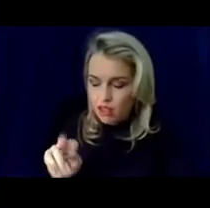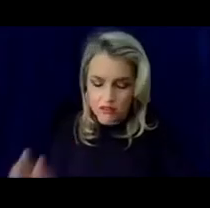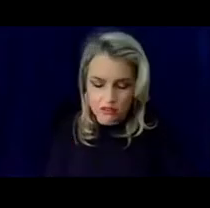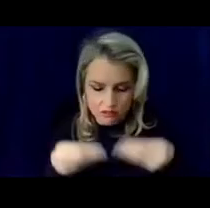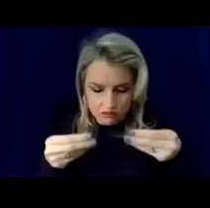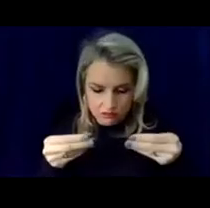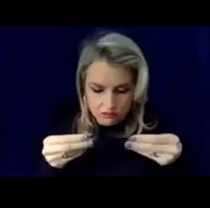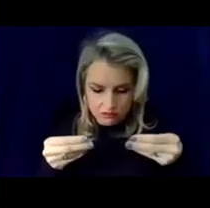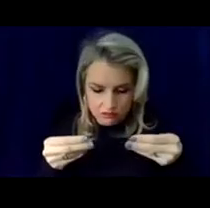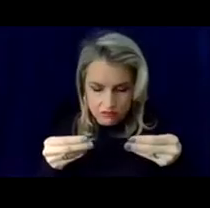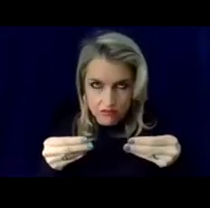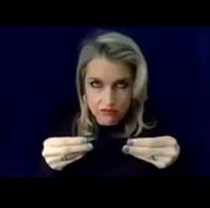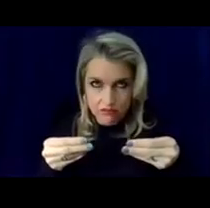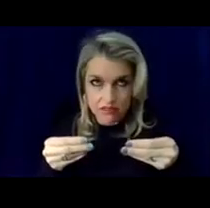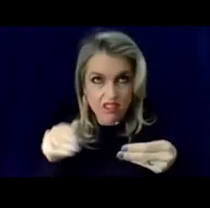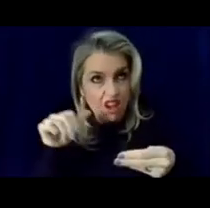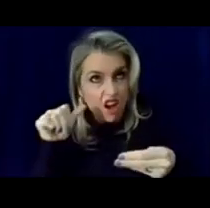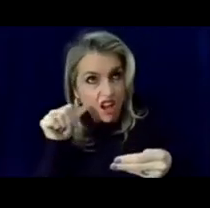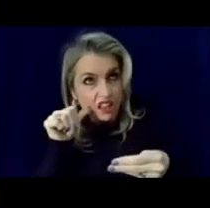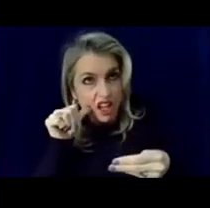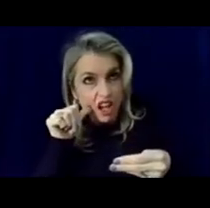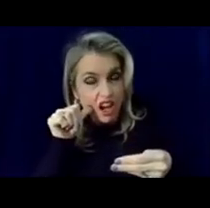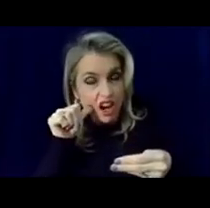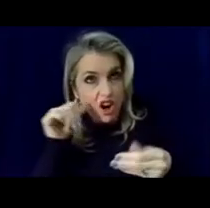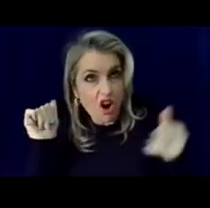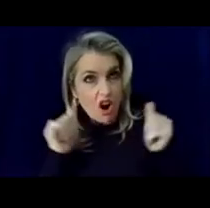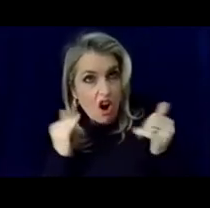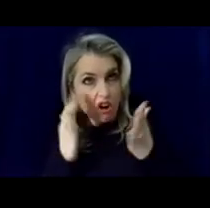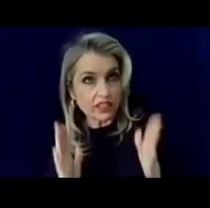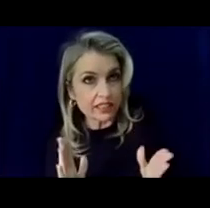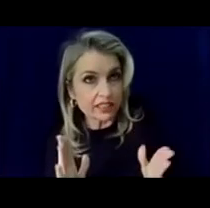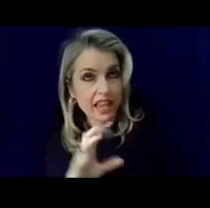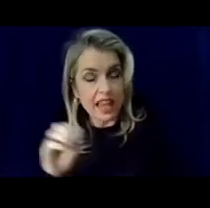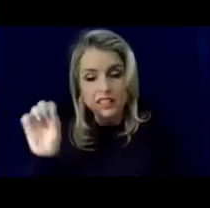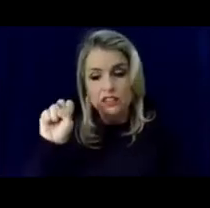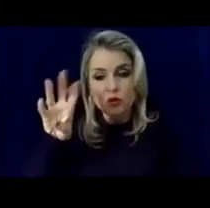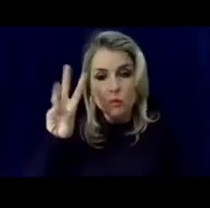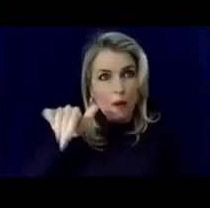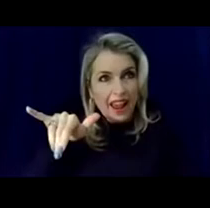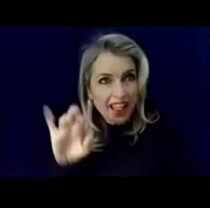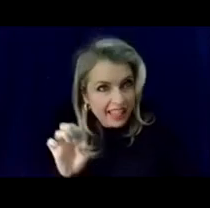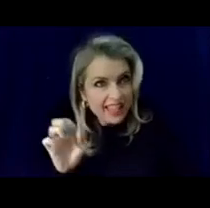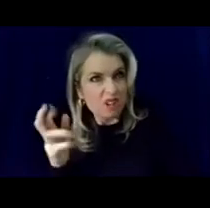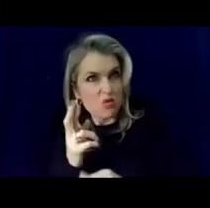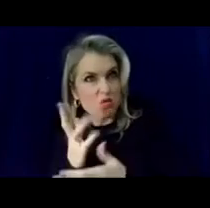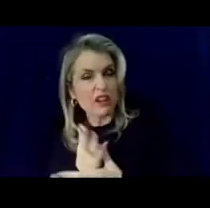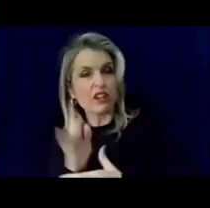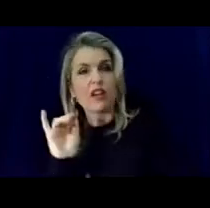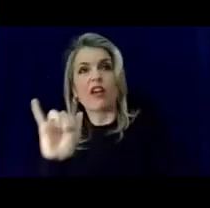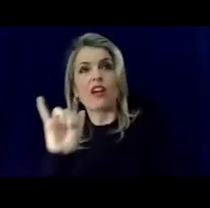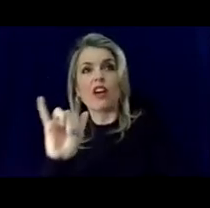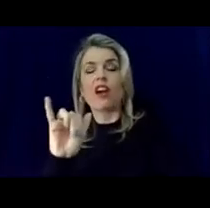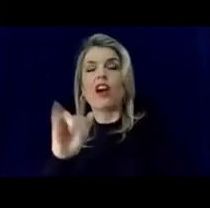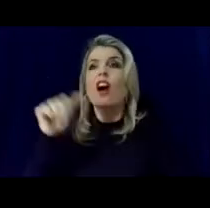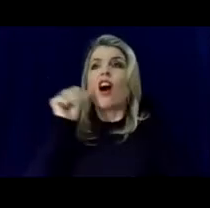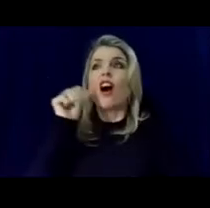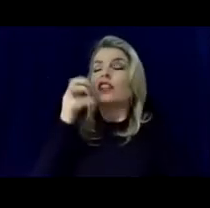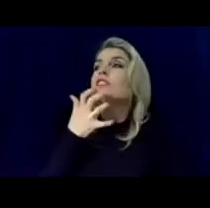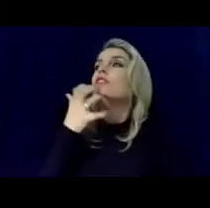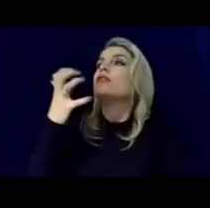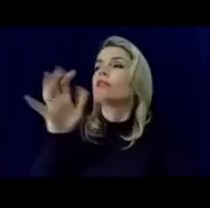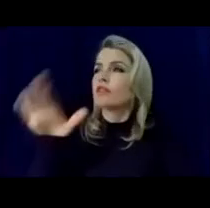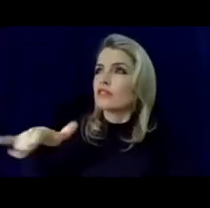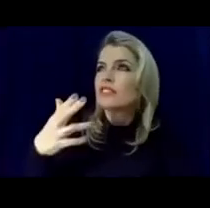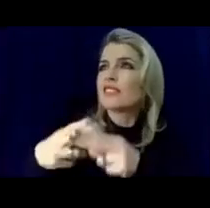hand. Anika Rayner, artist and repertoire, Swayami Records. Oscar calls out to Nima over the chatter of the crowd